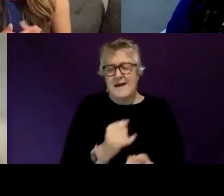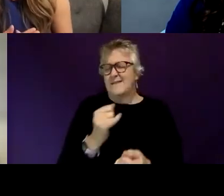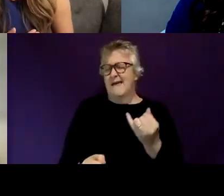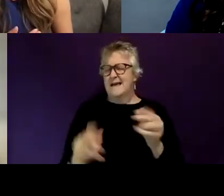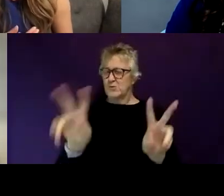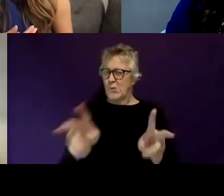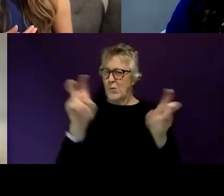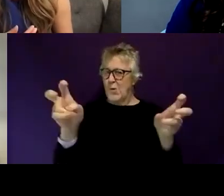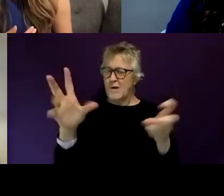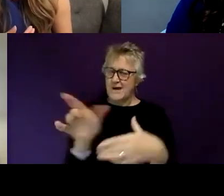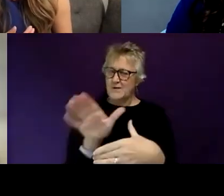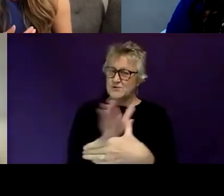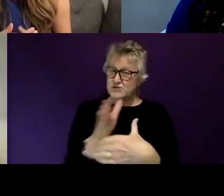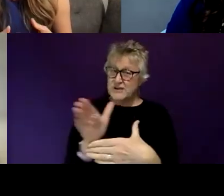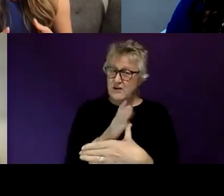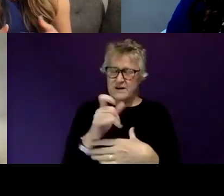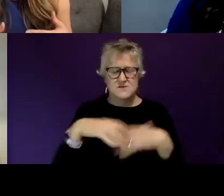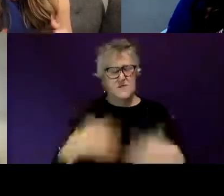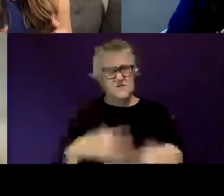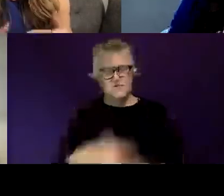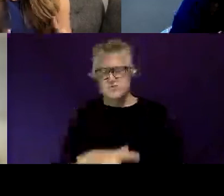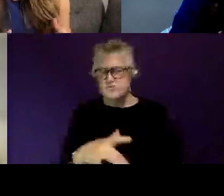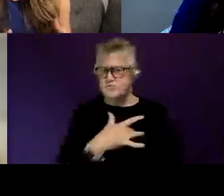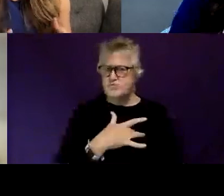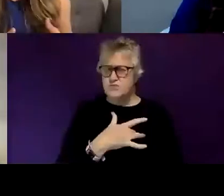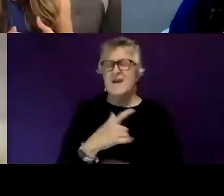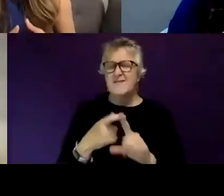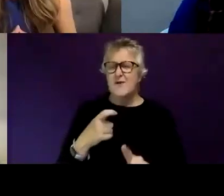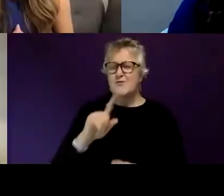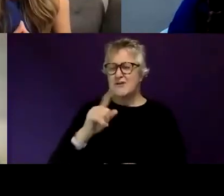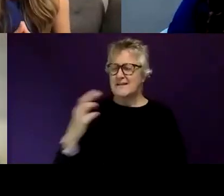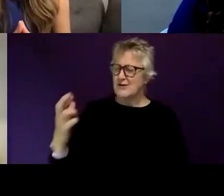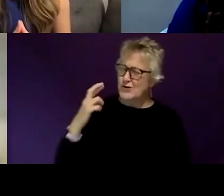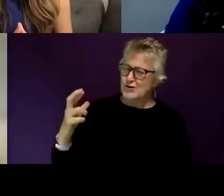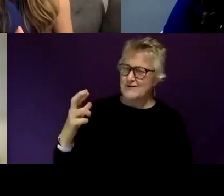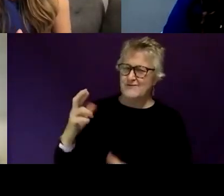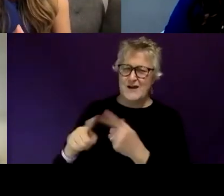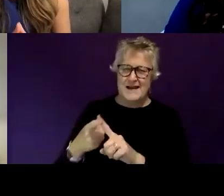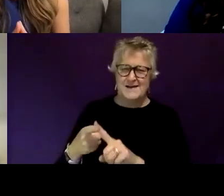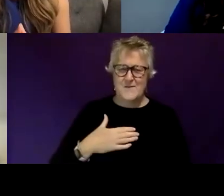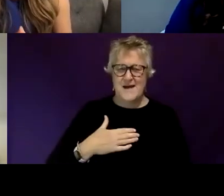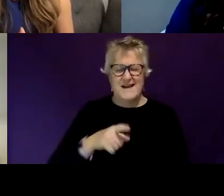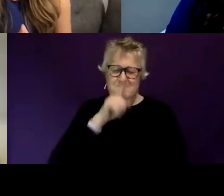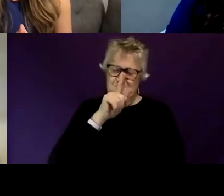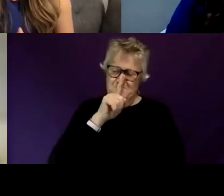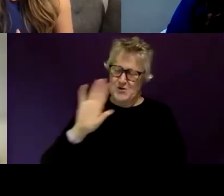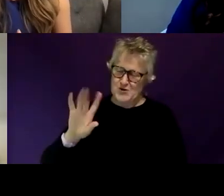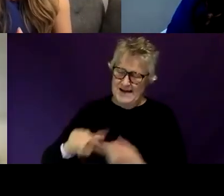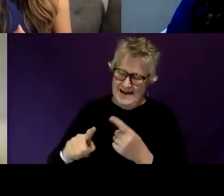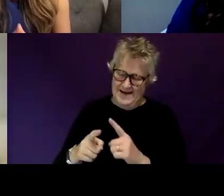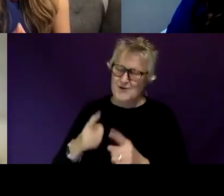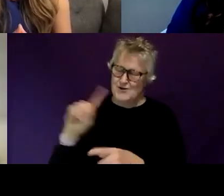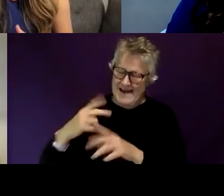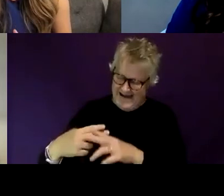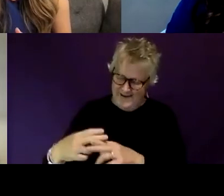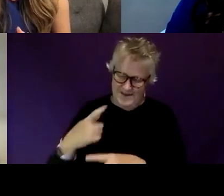really powerful, is from a really good friend of mine. And I won't say her name so she doesn't get embarrassed,